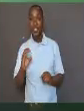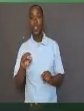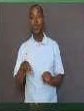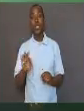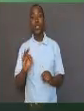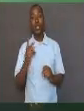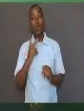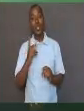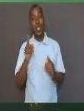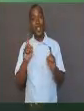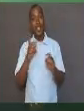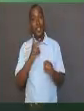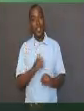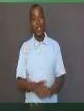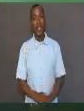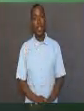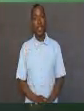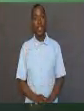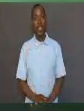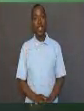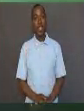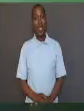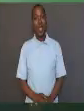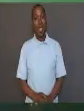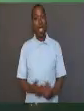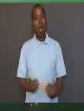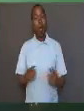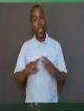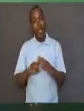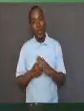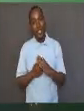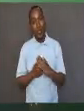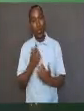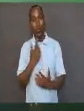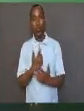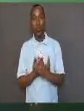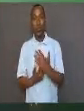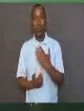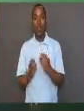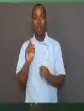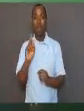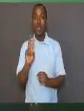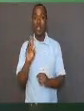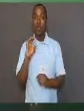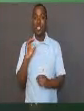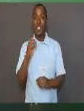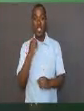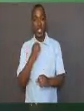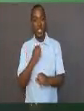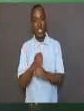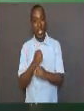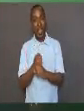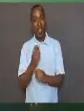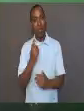C. We will begin by discussing the functions of vitamin C